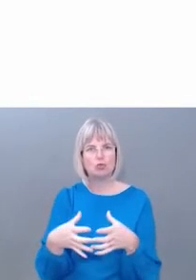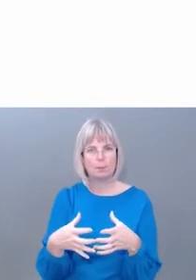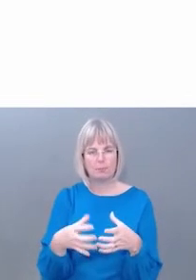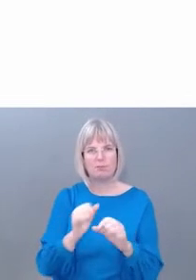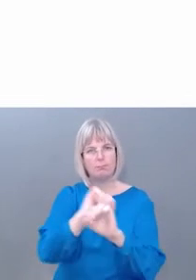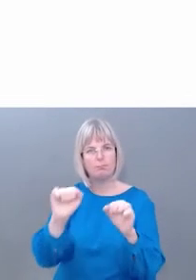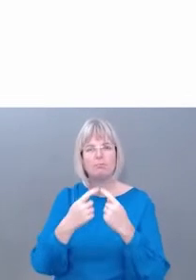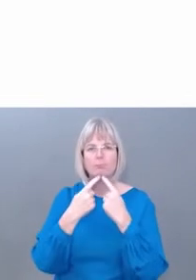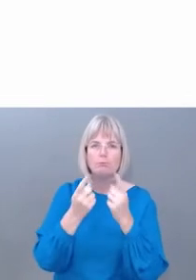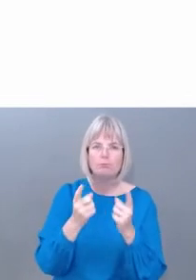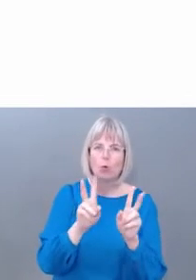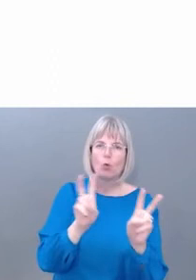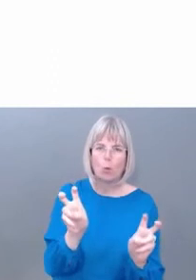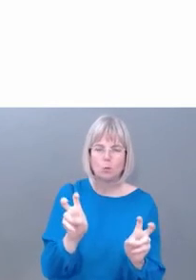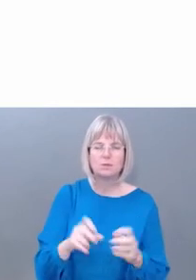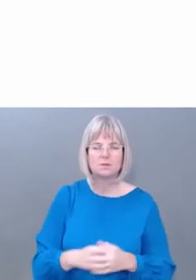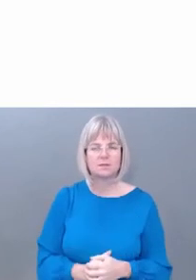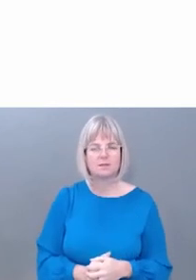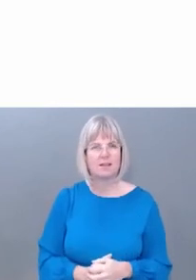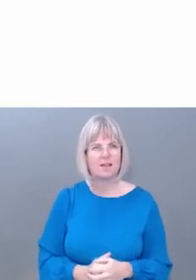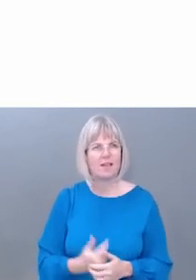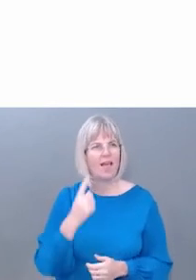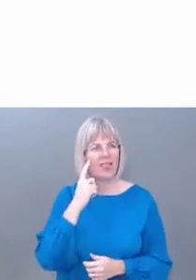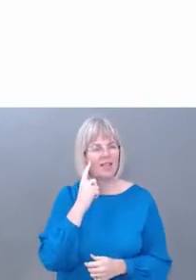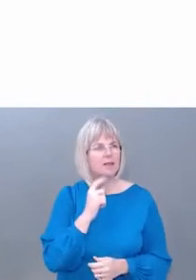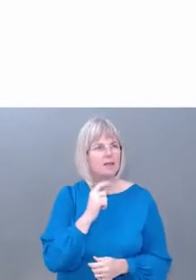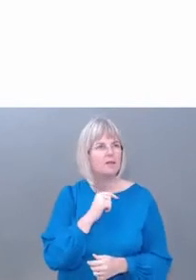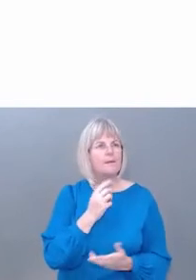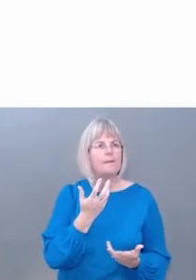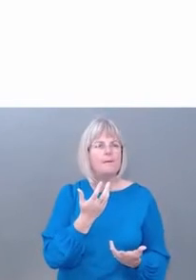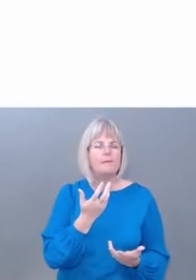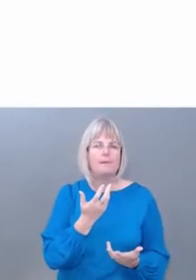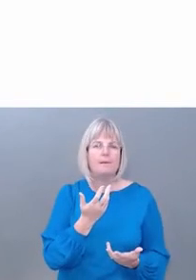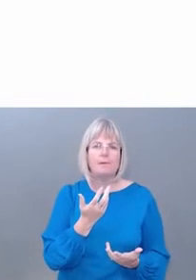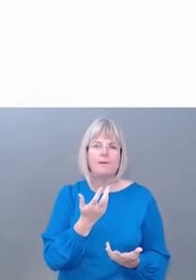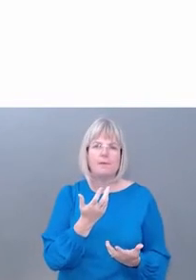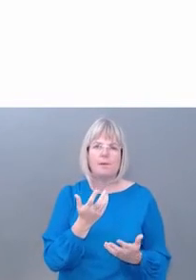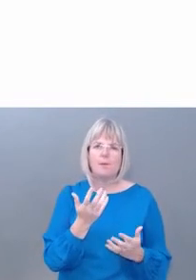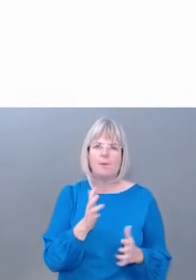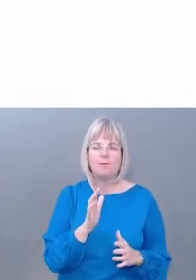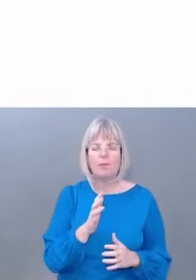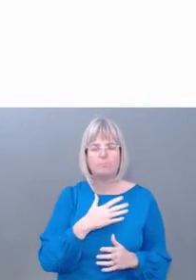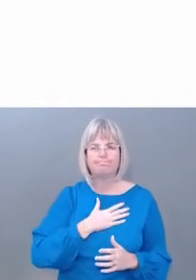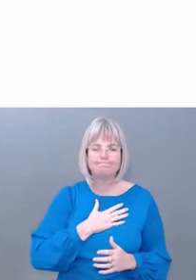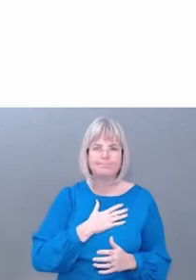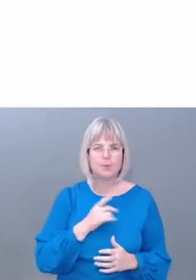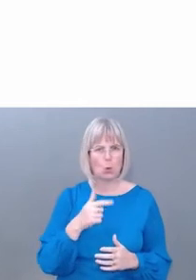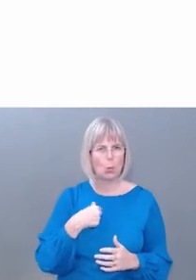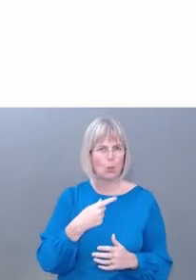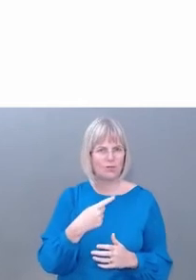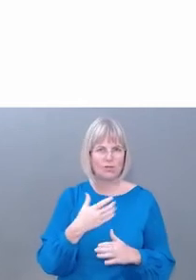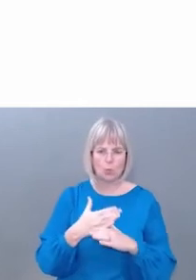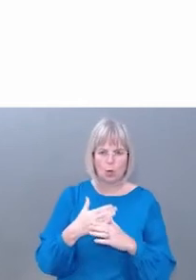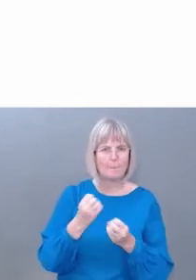to I think what's been really heartening about this work is that we've been working for many, many years now, 3 or 4 years